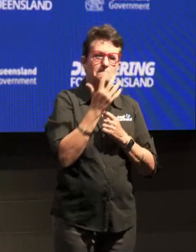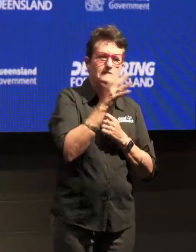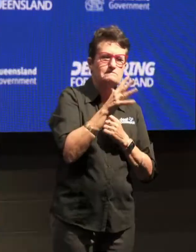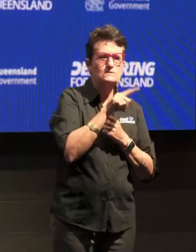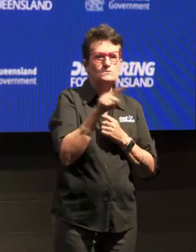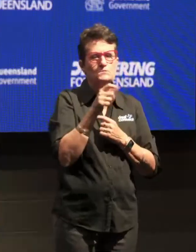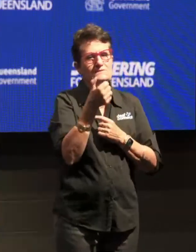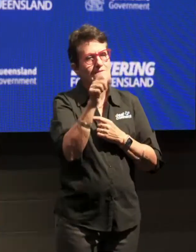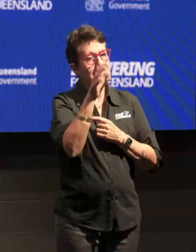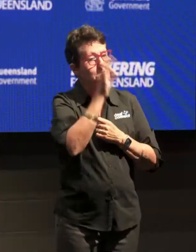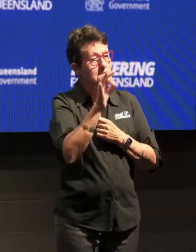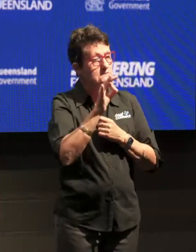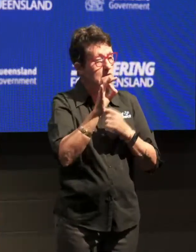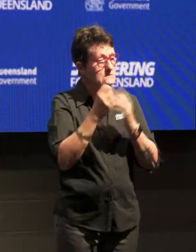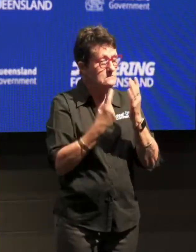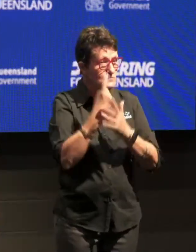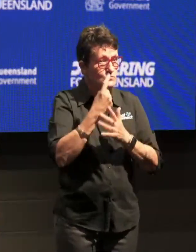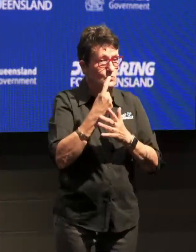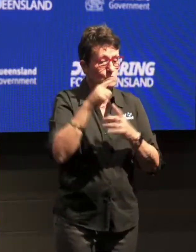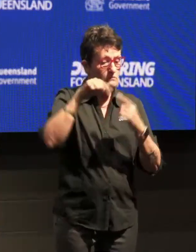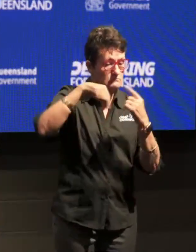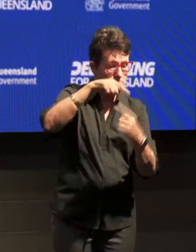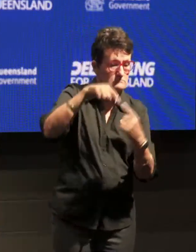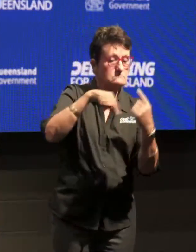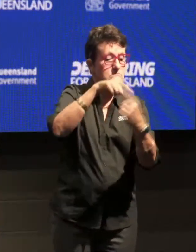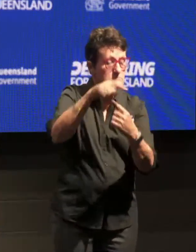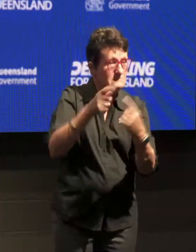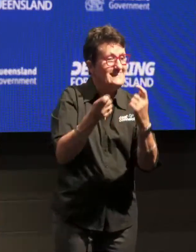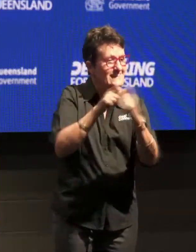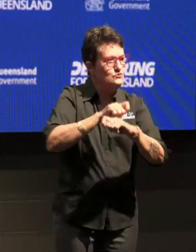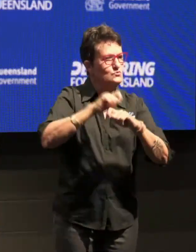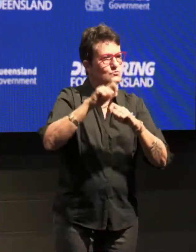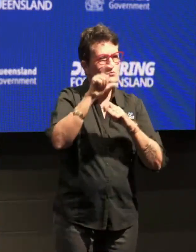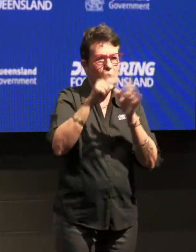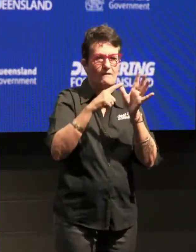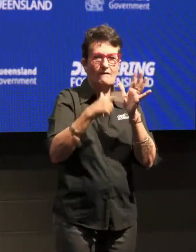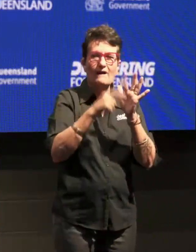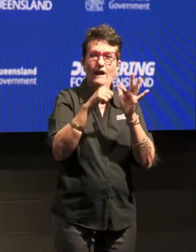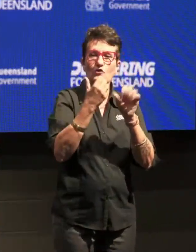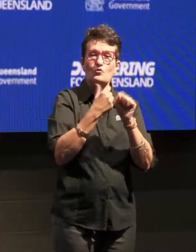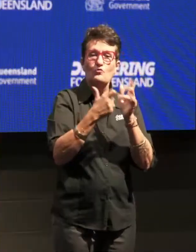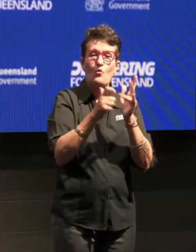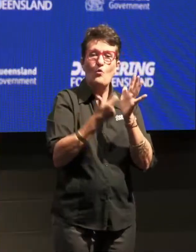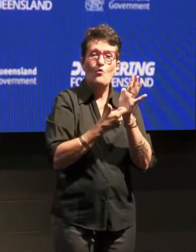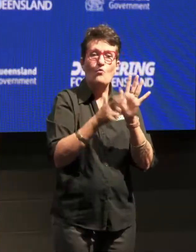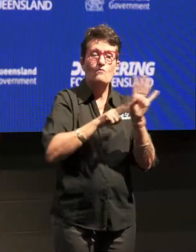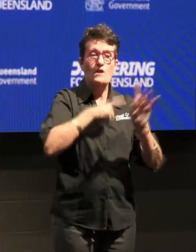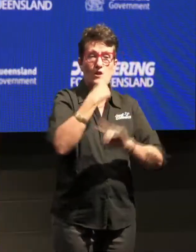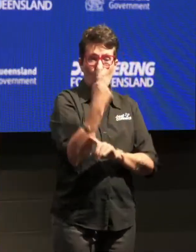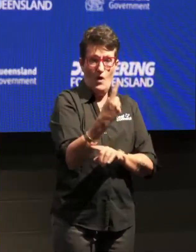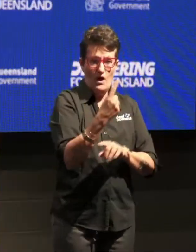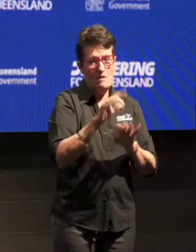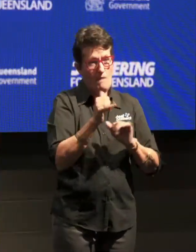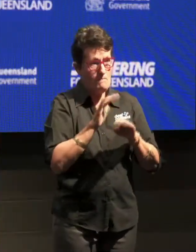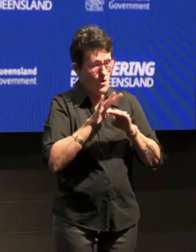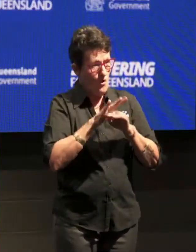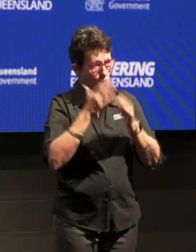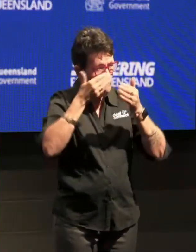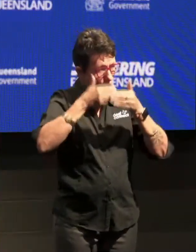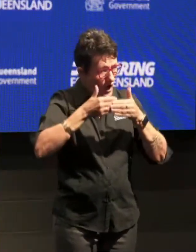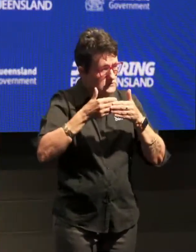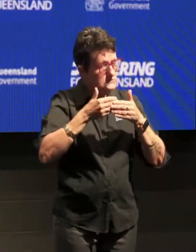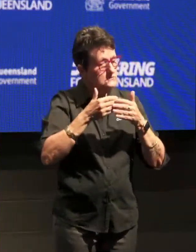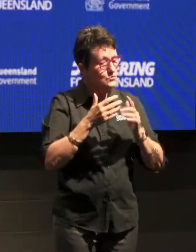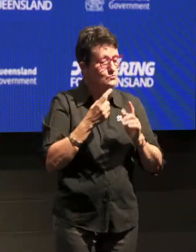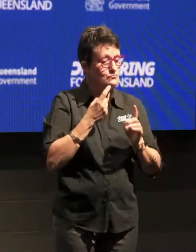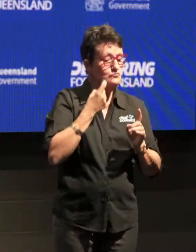this system developing into a Category 1 tropical cyclone in the next 24 hours. Particularly overnight tonight on Saturday